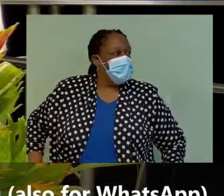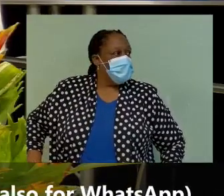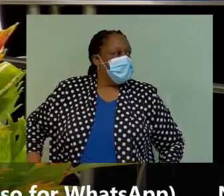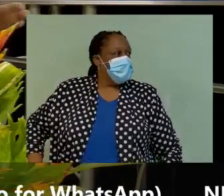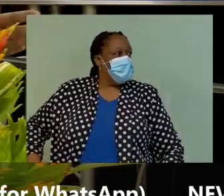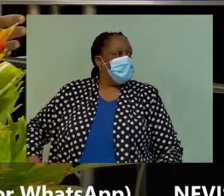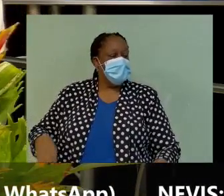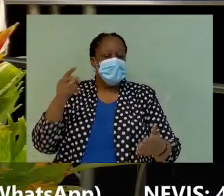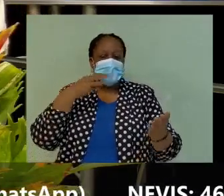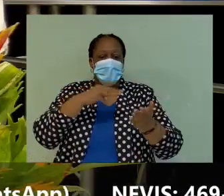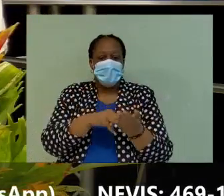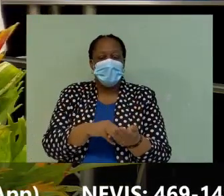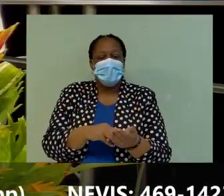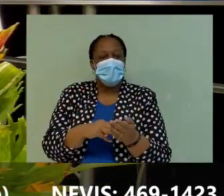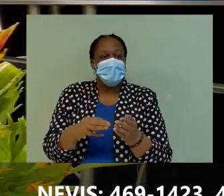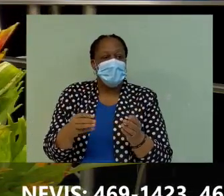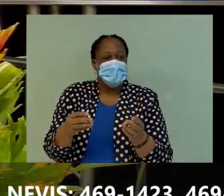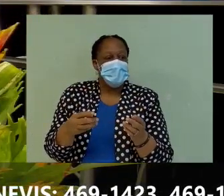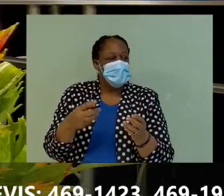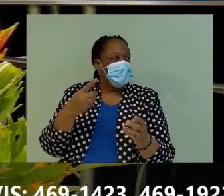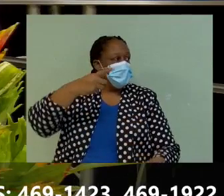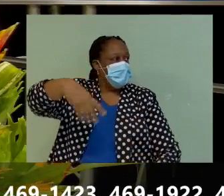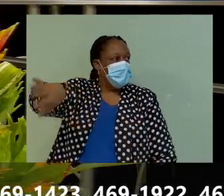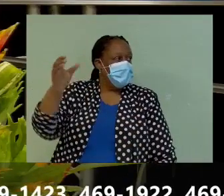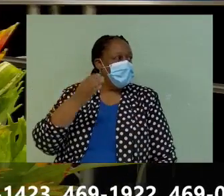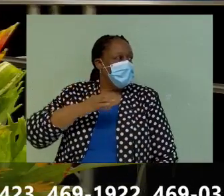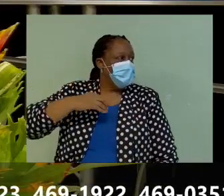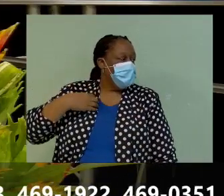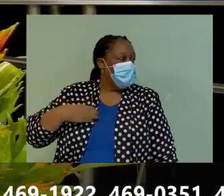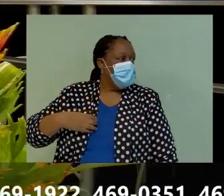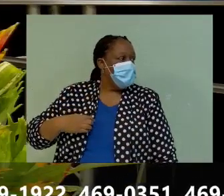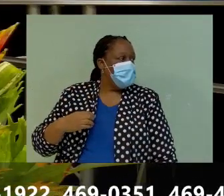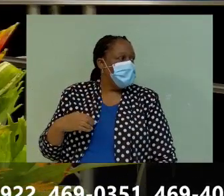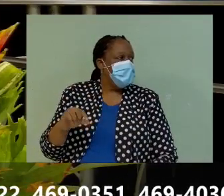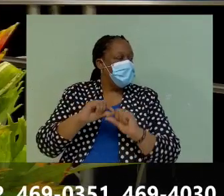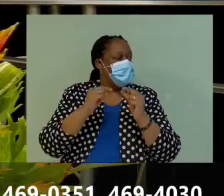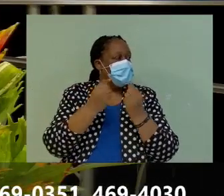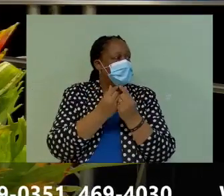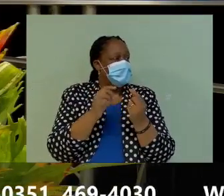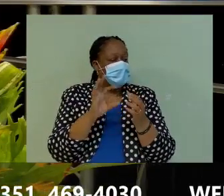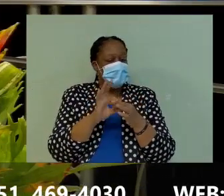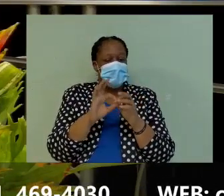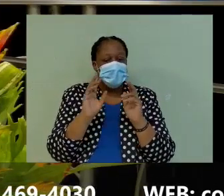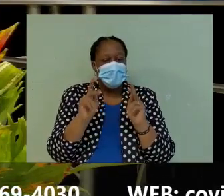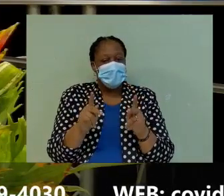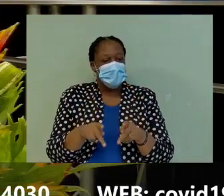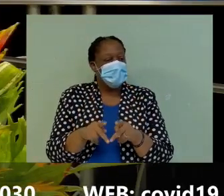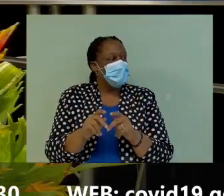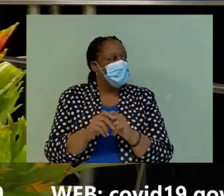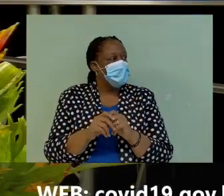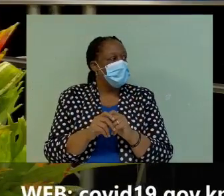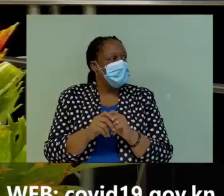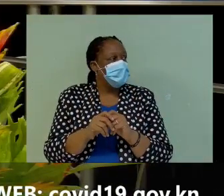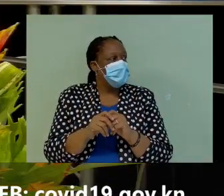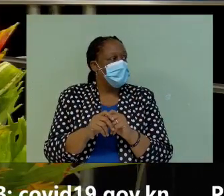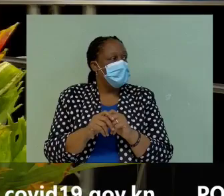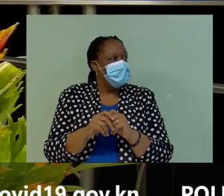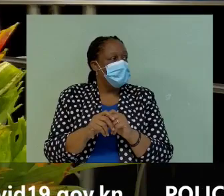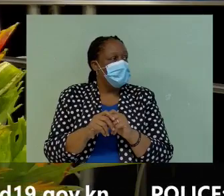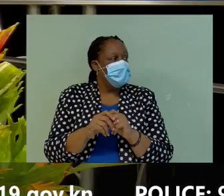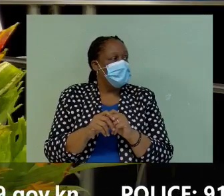Laws, the Citizen by Investment Unit, together with Respect Immigration Service of Dubai,